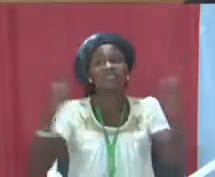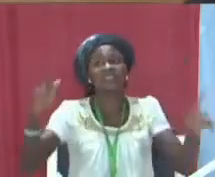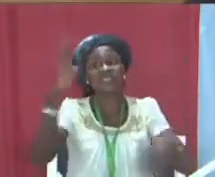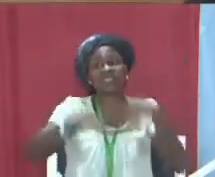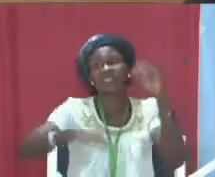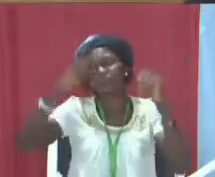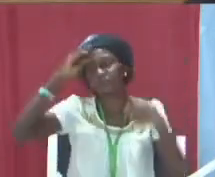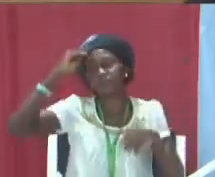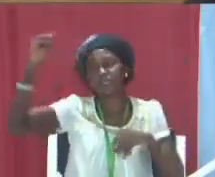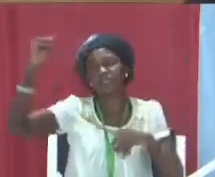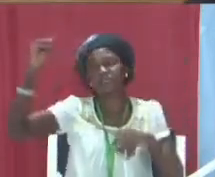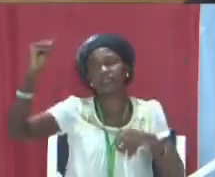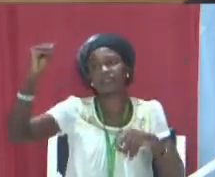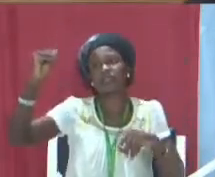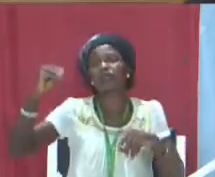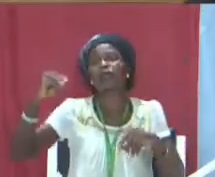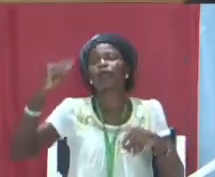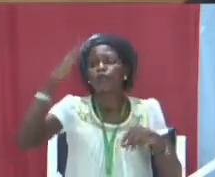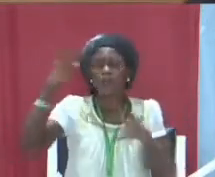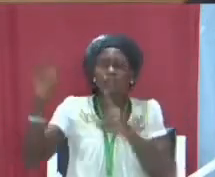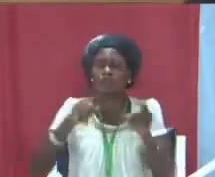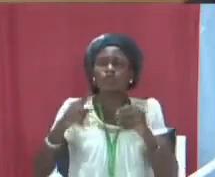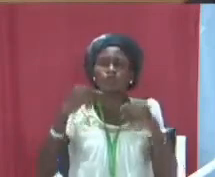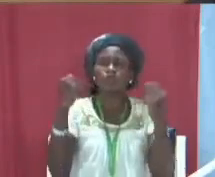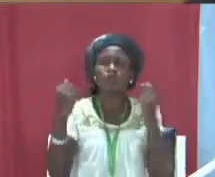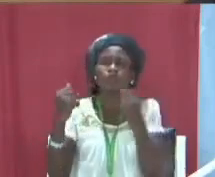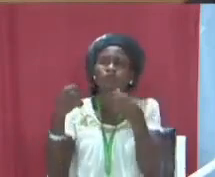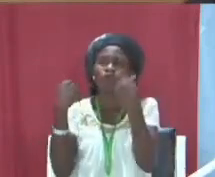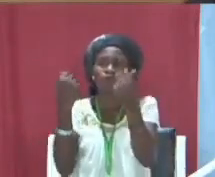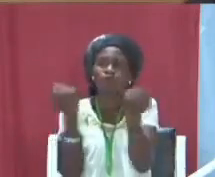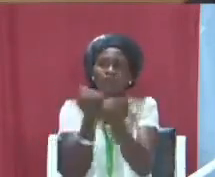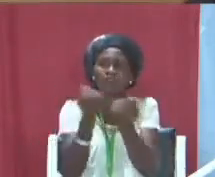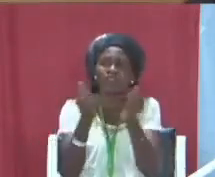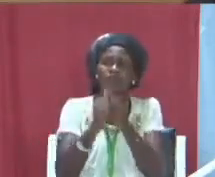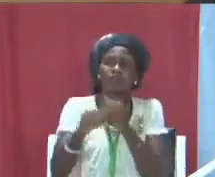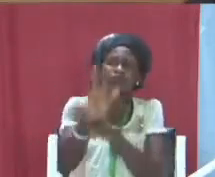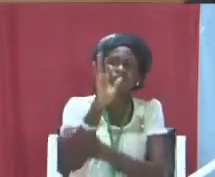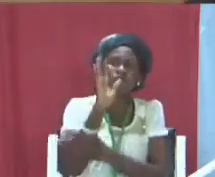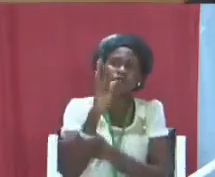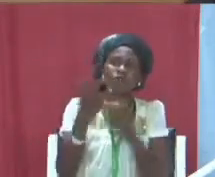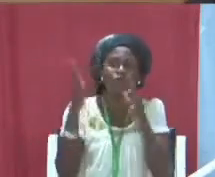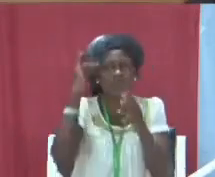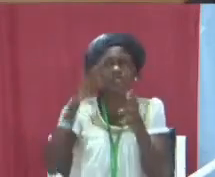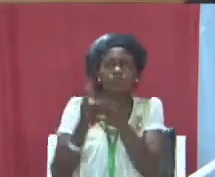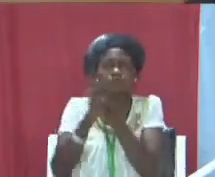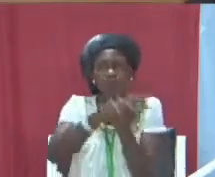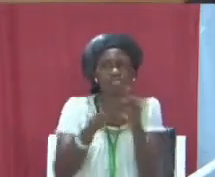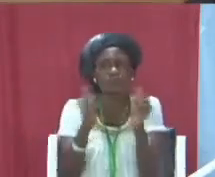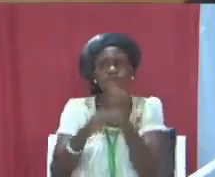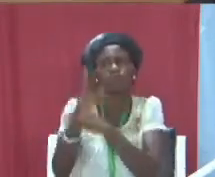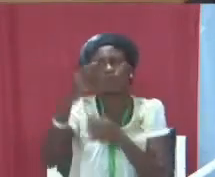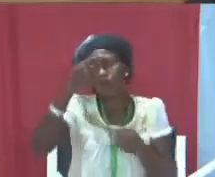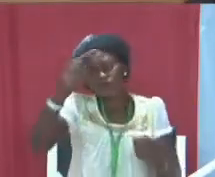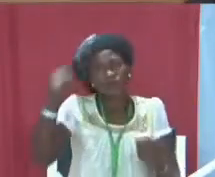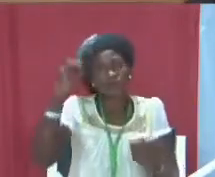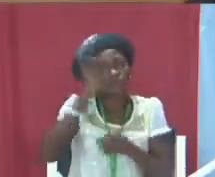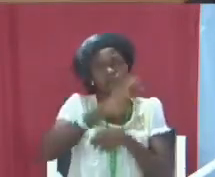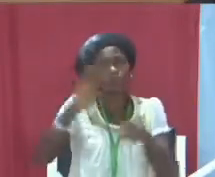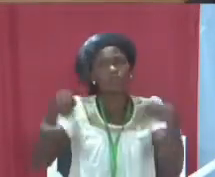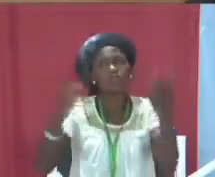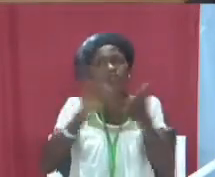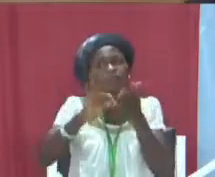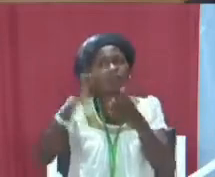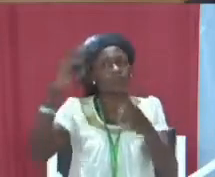man. Why do you contend with God? For he does not give accounting of any of his words